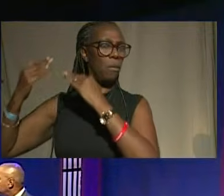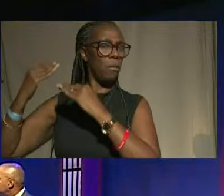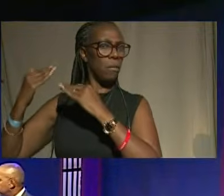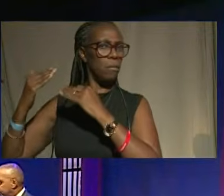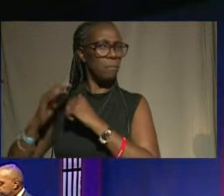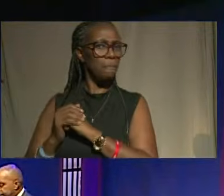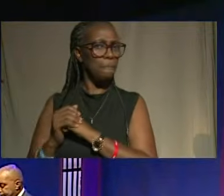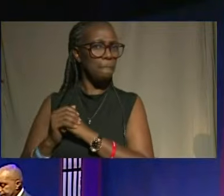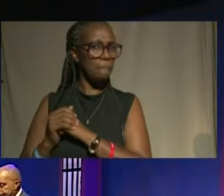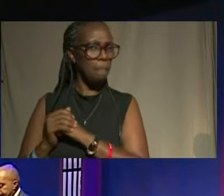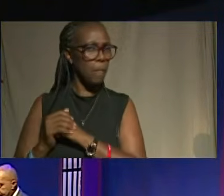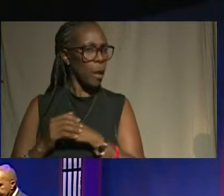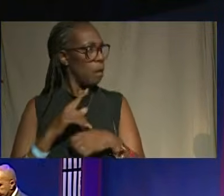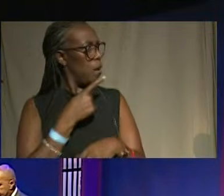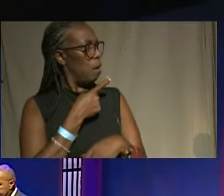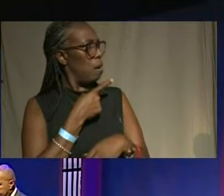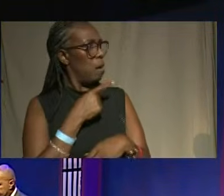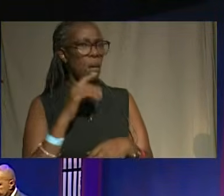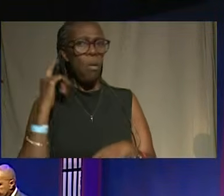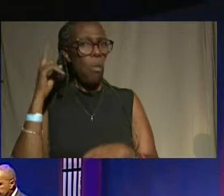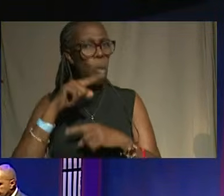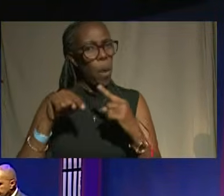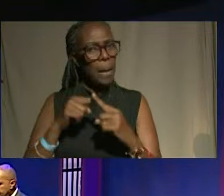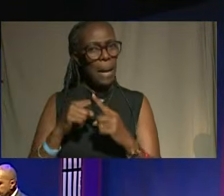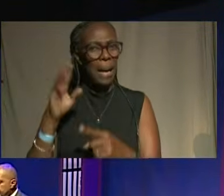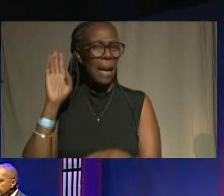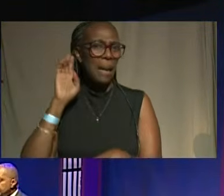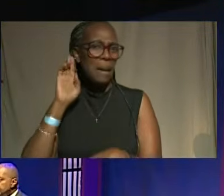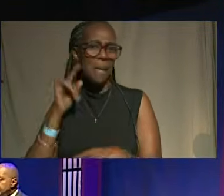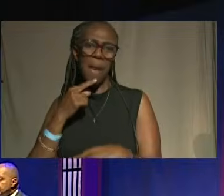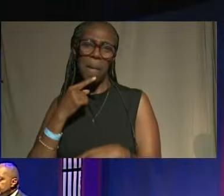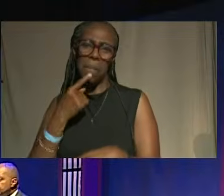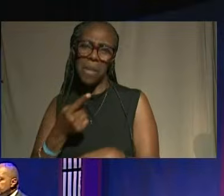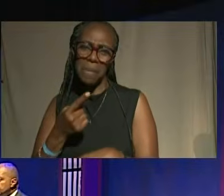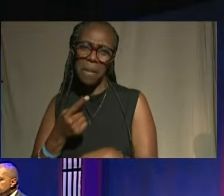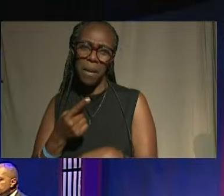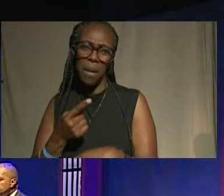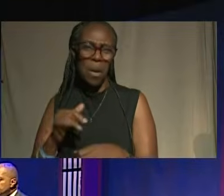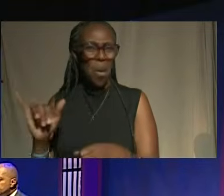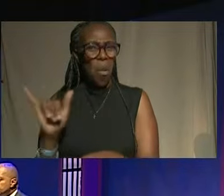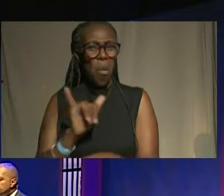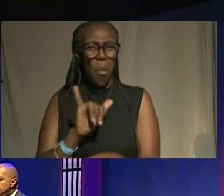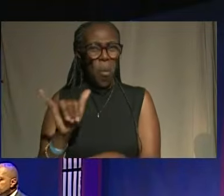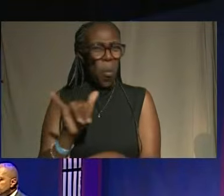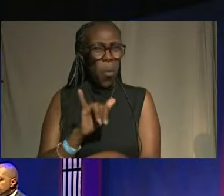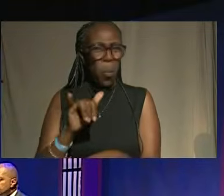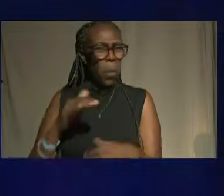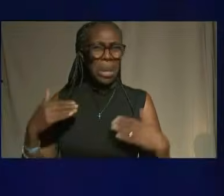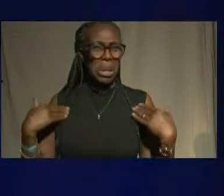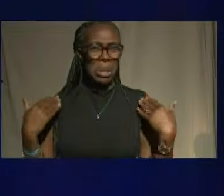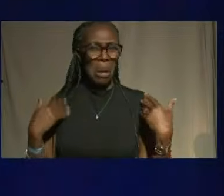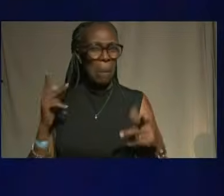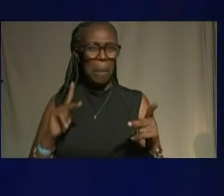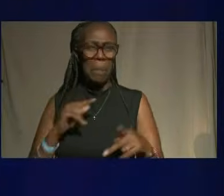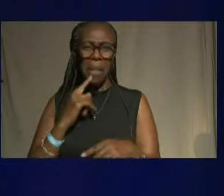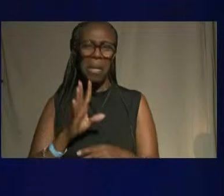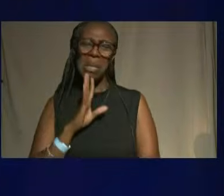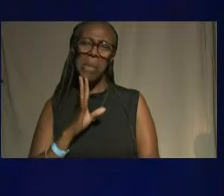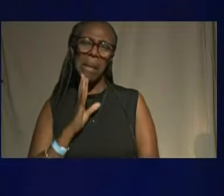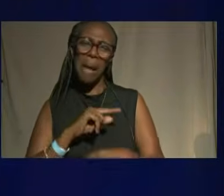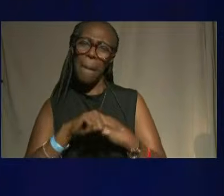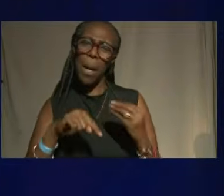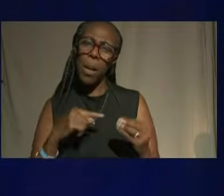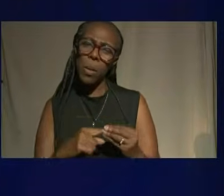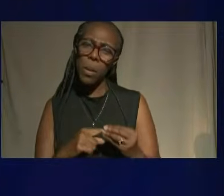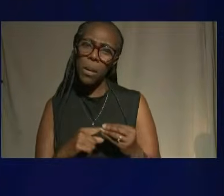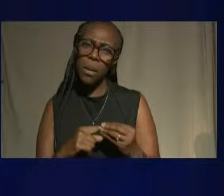which young people they're speaking about. When I speak to young people, they tell me they have no hope. of owning a home. With the NHT limit